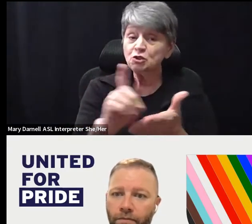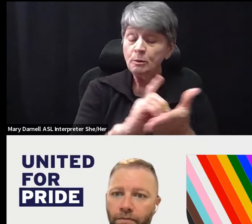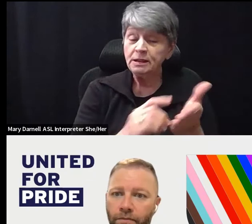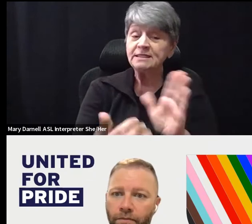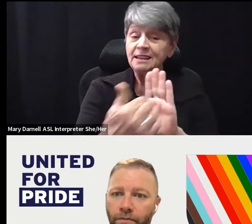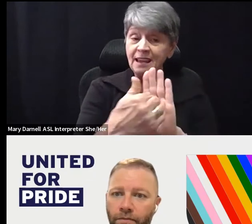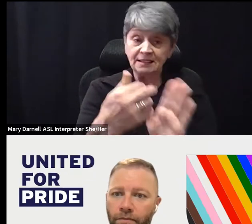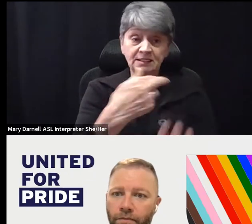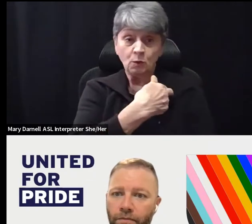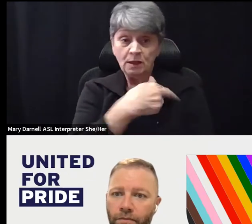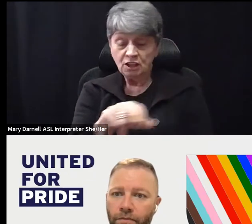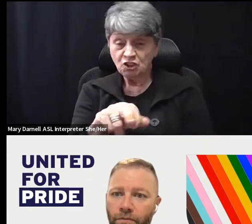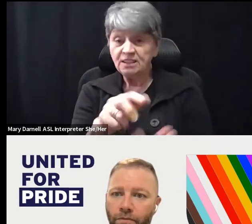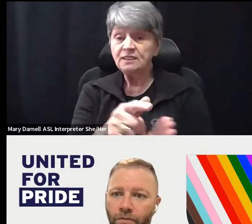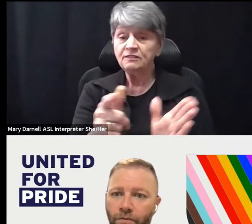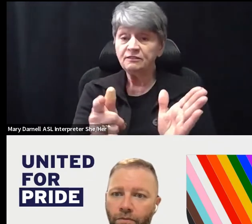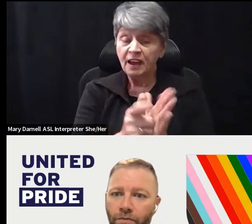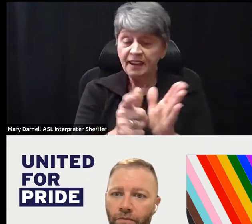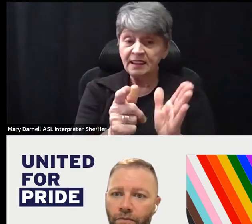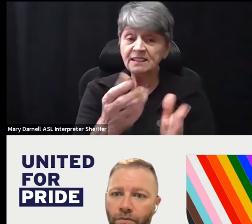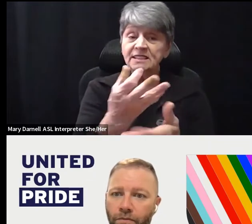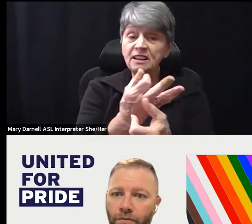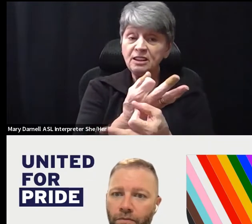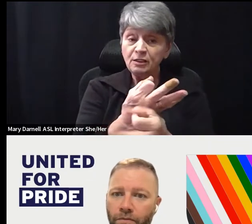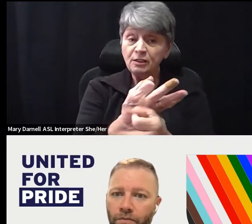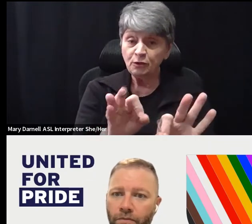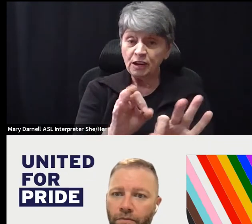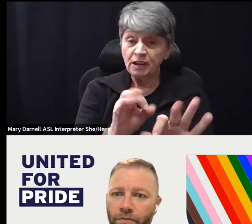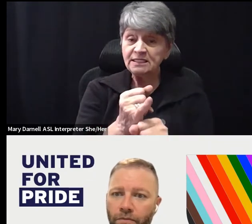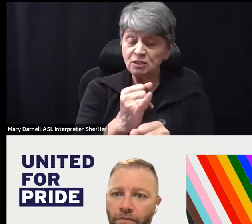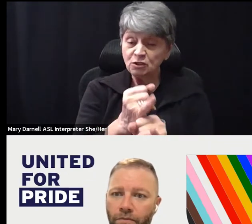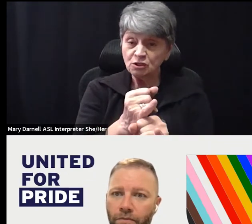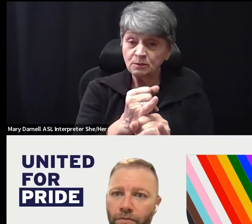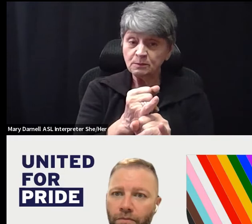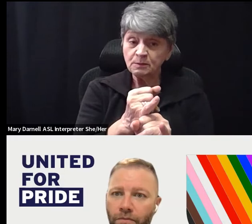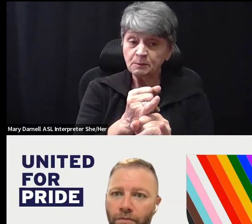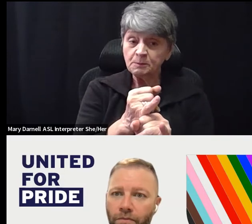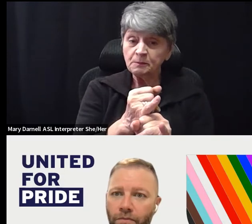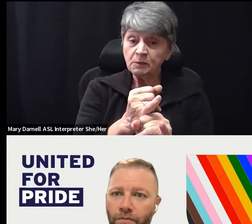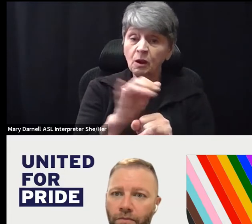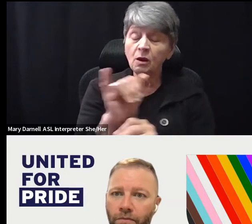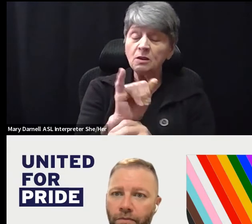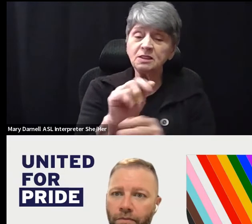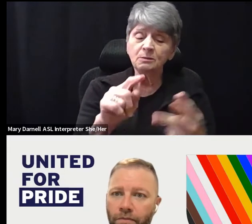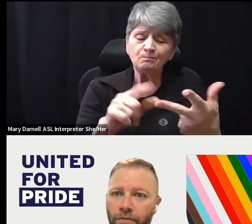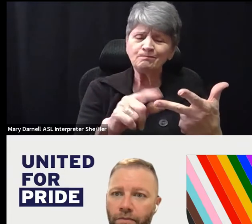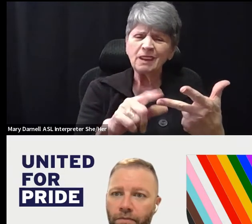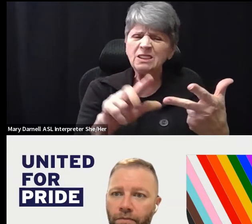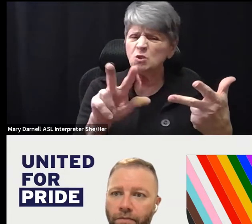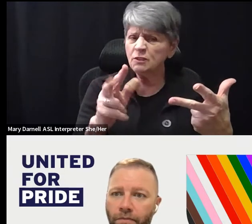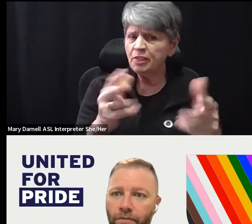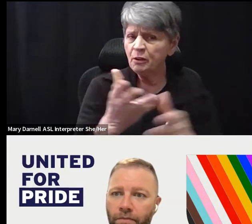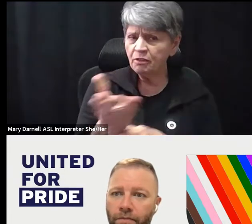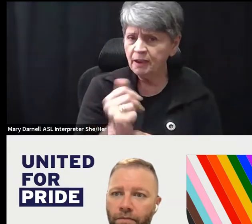the free exercise clause of the Constitution. As Maggie said, that was the Institute for Justice's argument in this case. There's also sort of a third middle ground that a